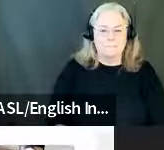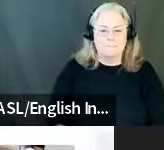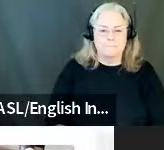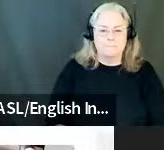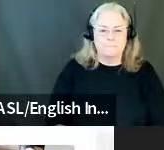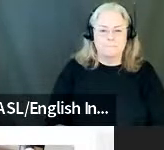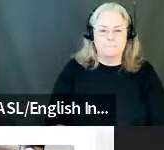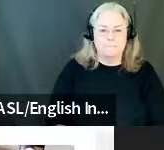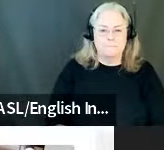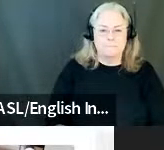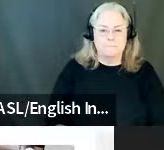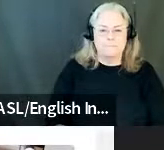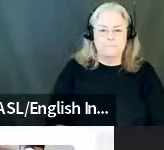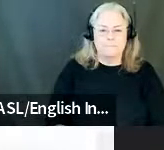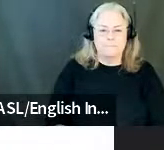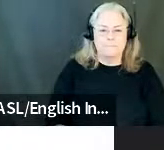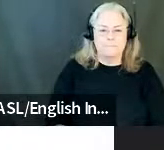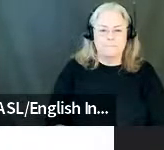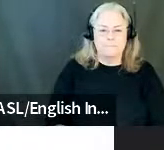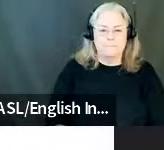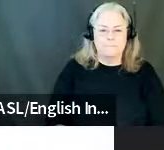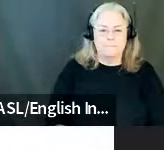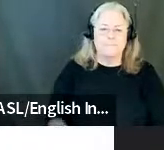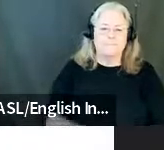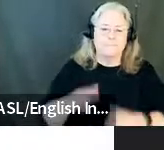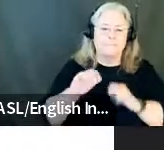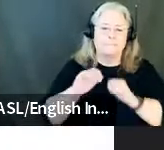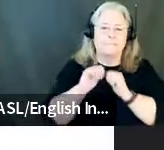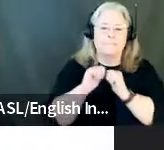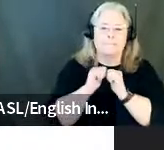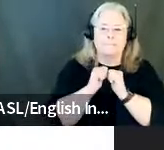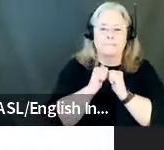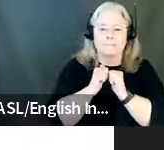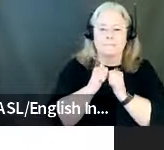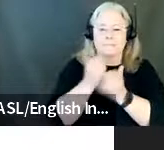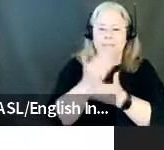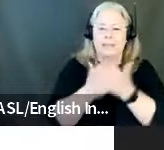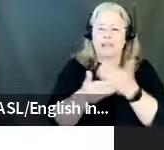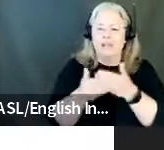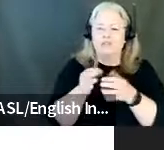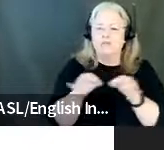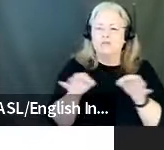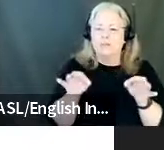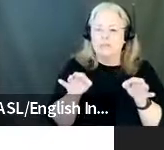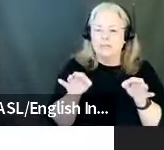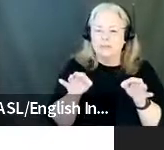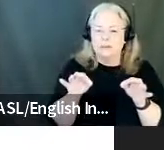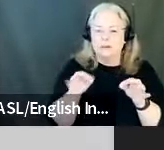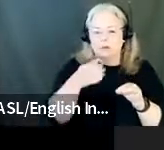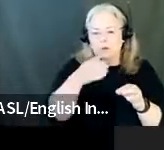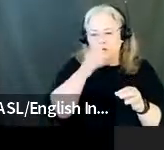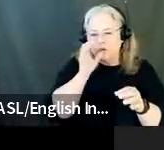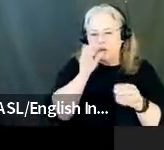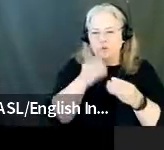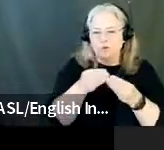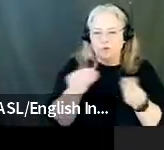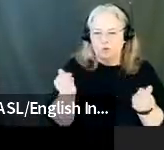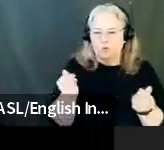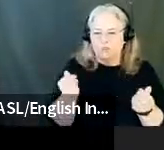just wanting to quickly show this on how do you make a hands-free drinking solution.